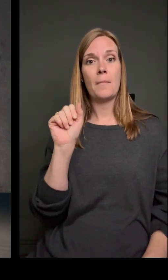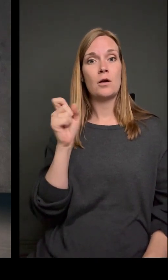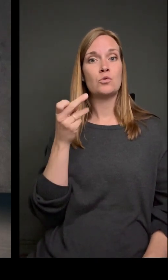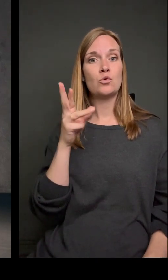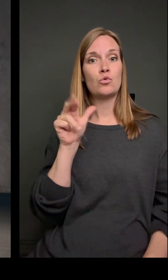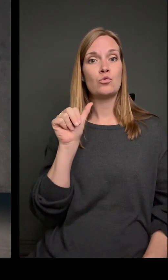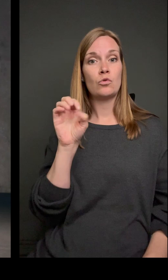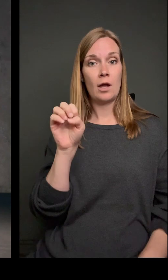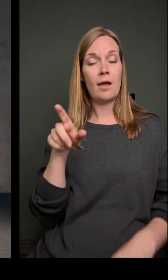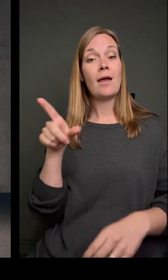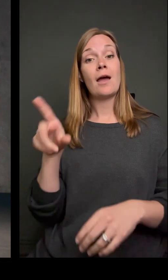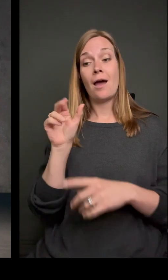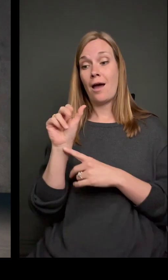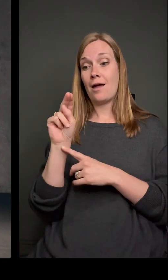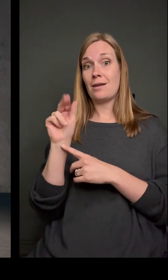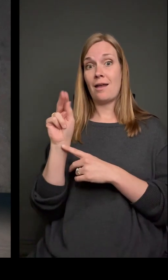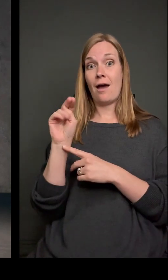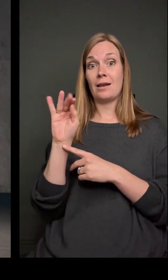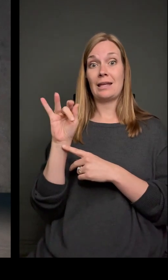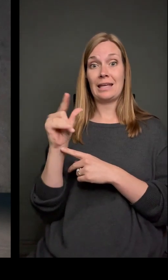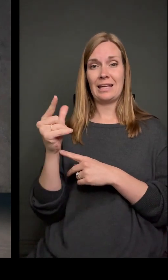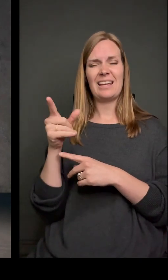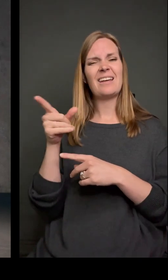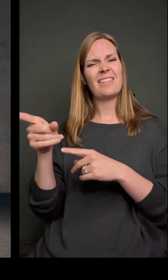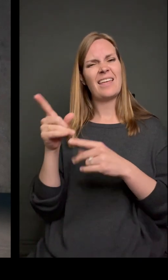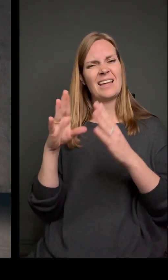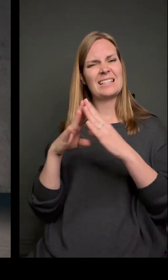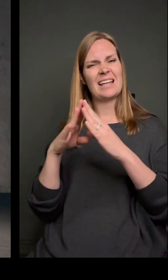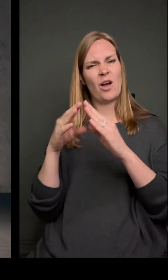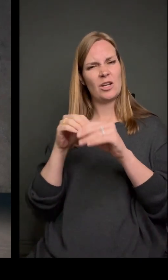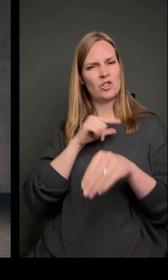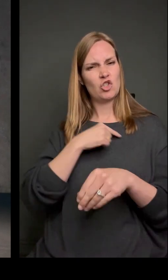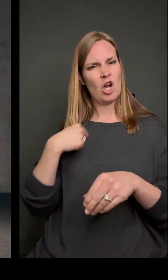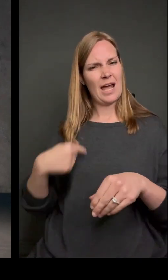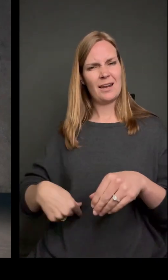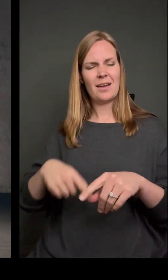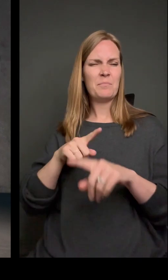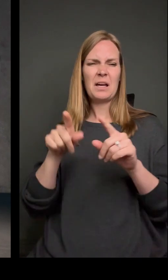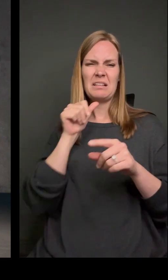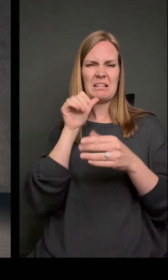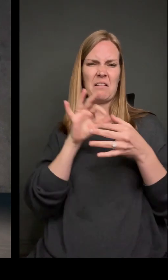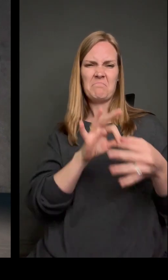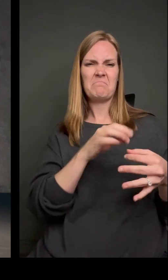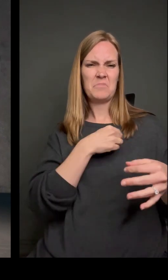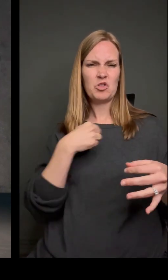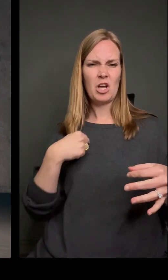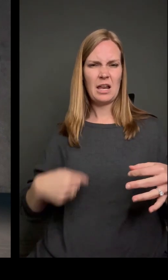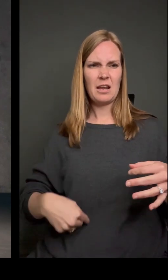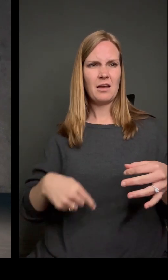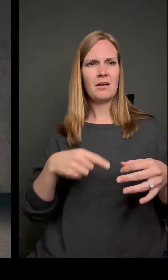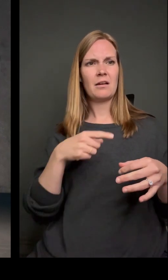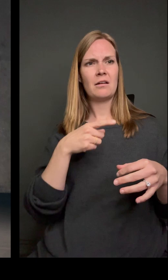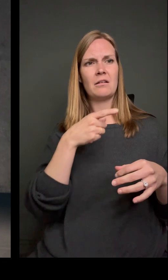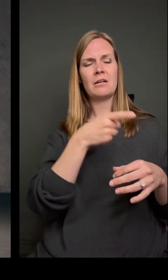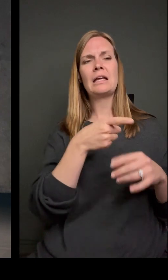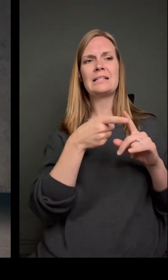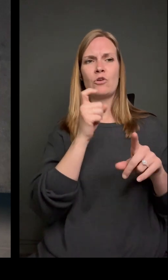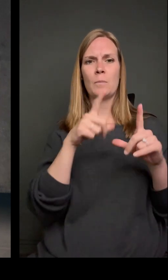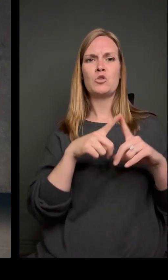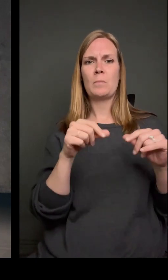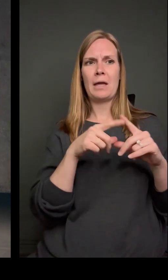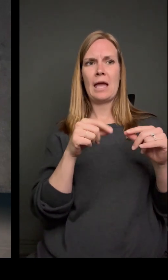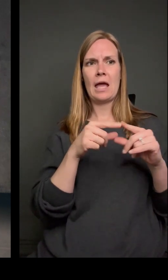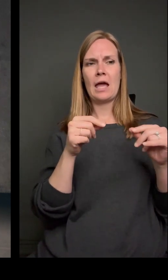Nankin is a city in China, but we know for a fact these do not come from China. There's no Chinese tradition of this. They come from China. We don't know why they're called